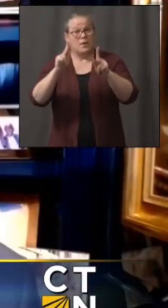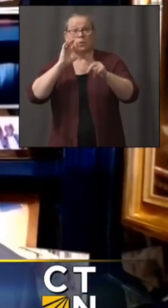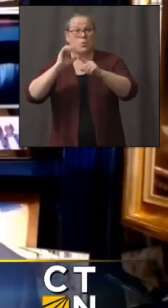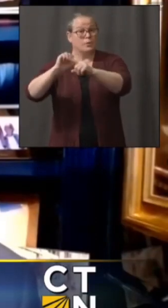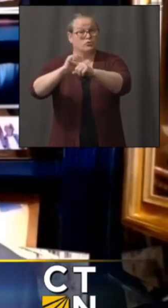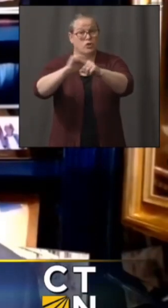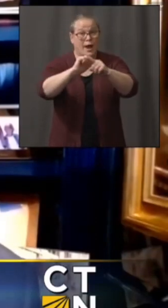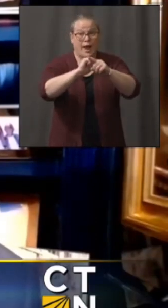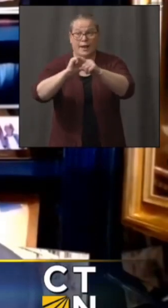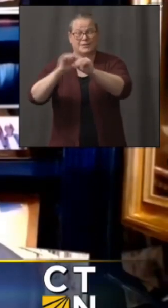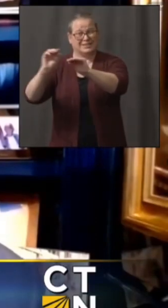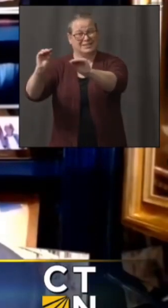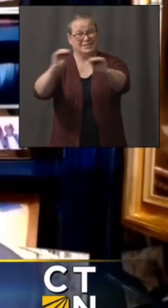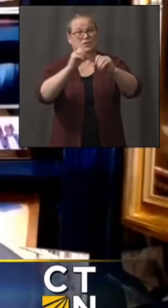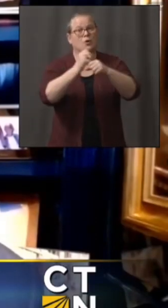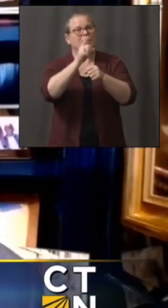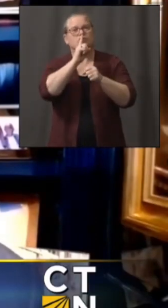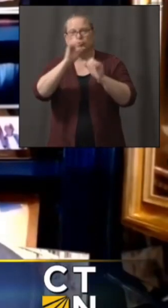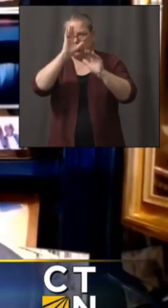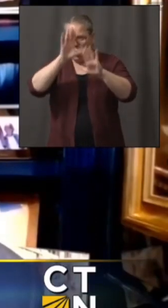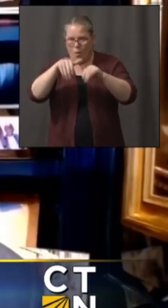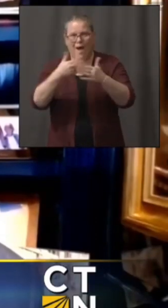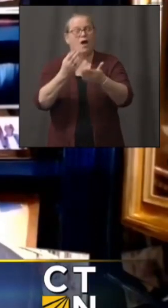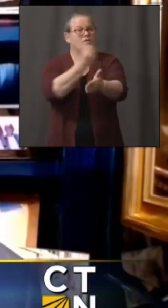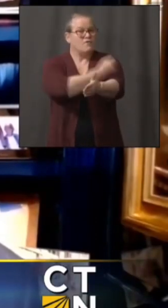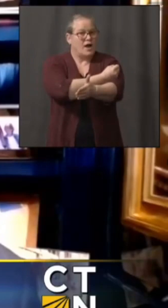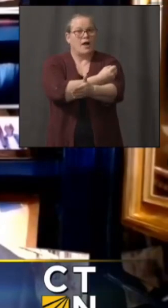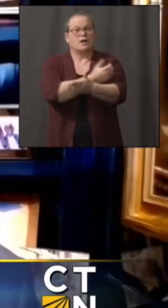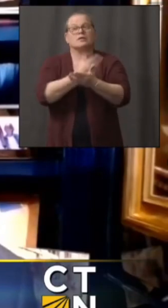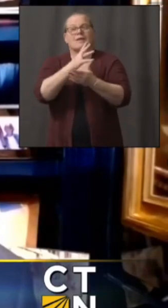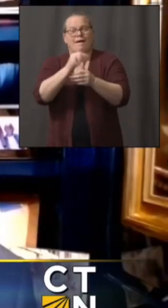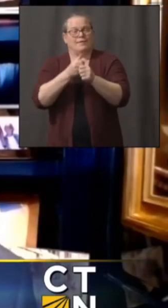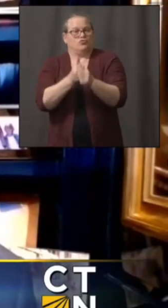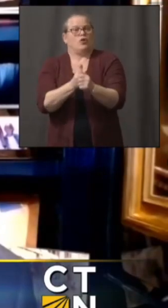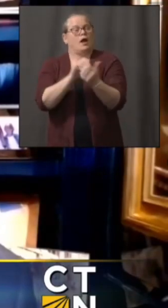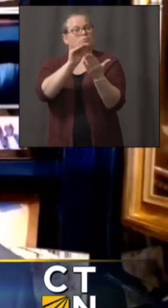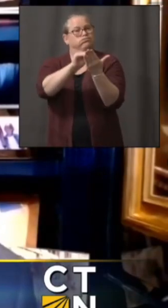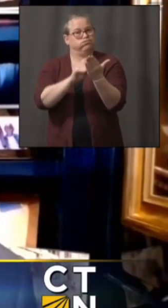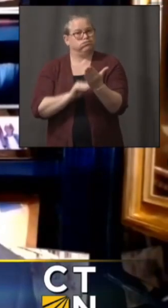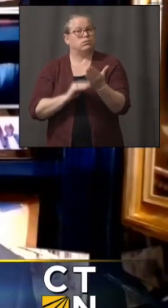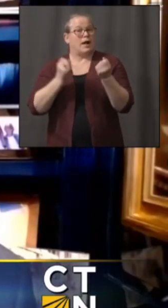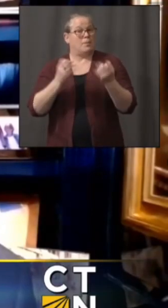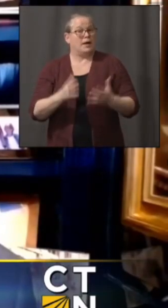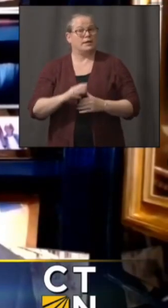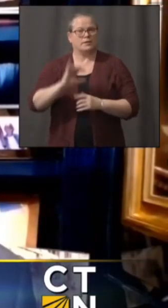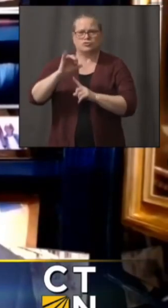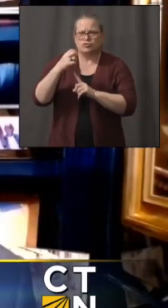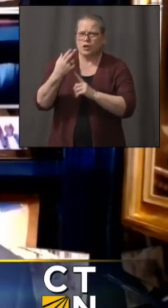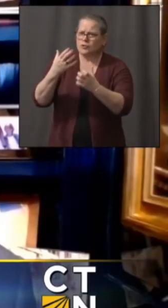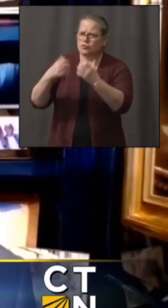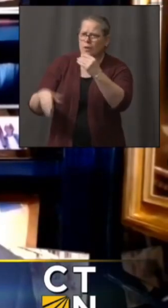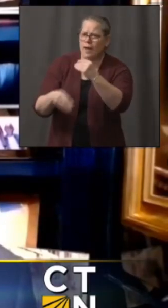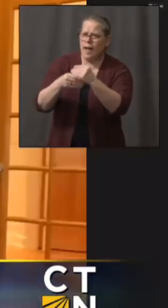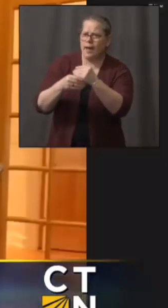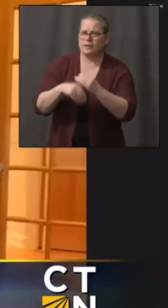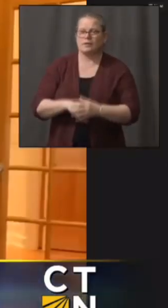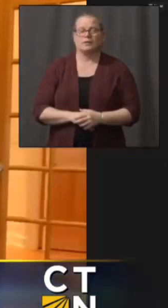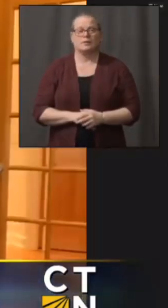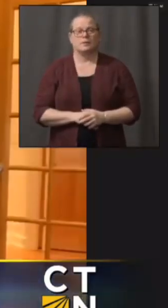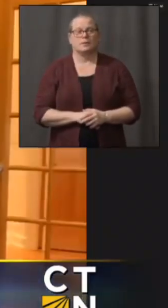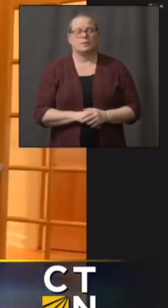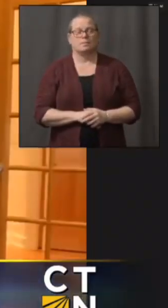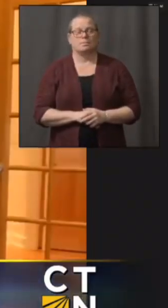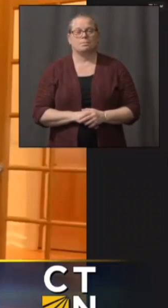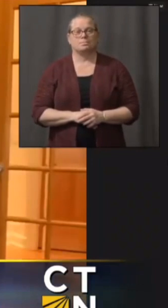get the vaccines administered as needed and tracked as needed. Josh, anything else on that? Just on your point